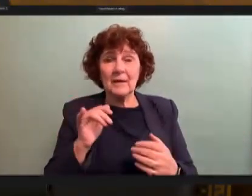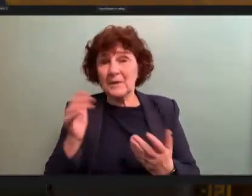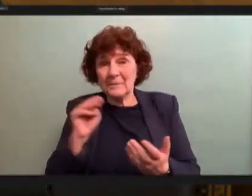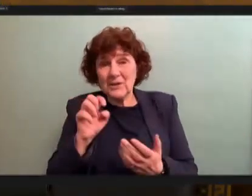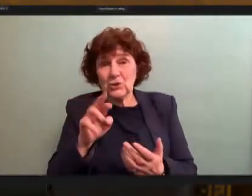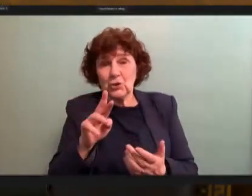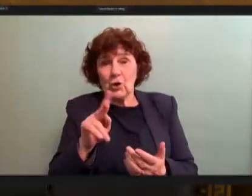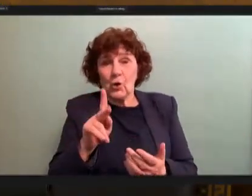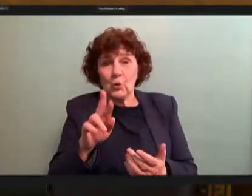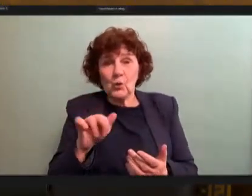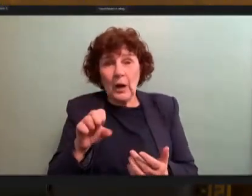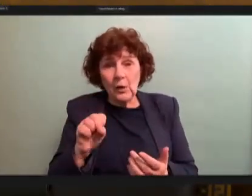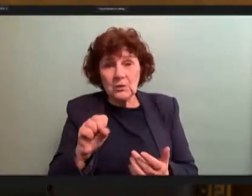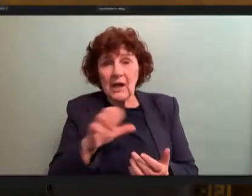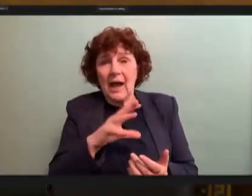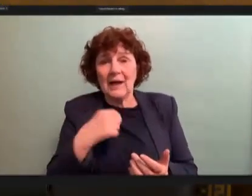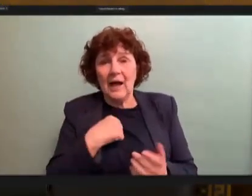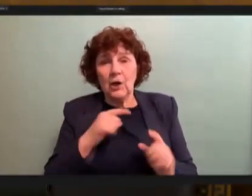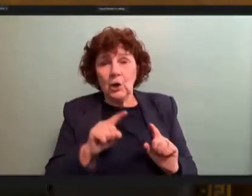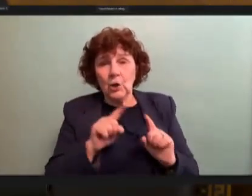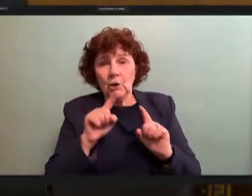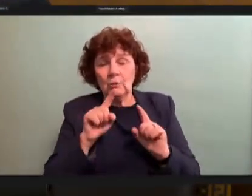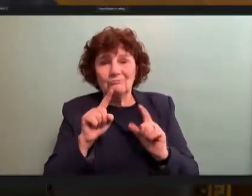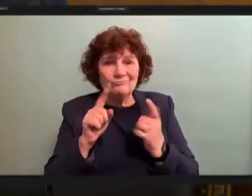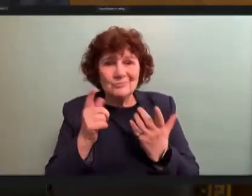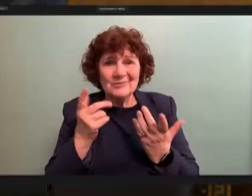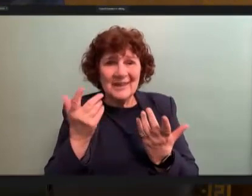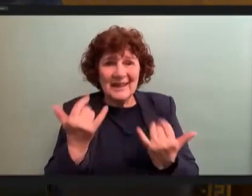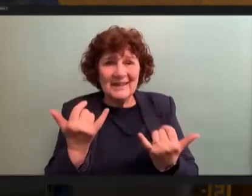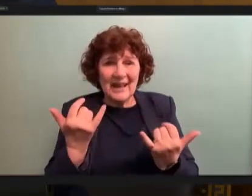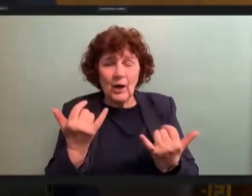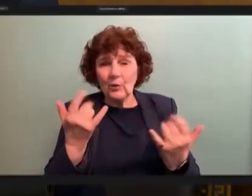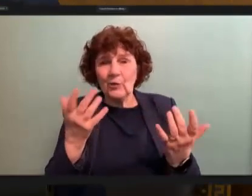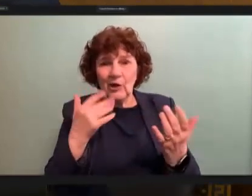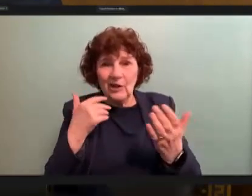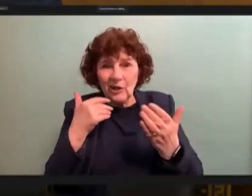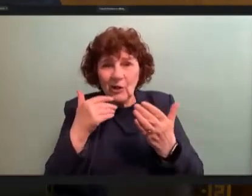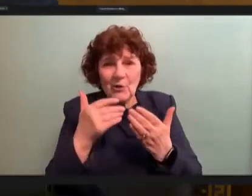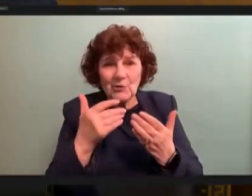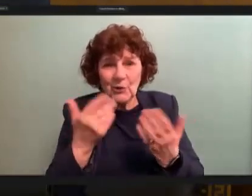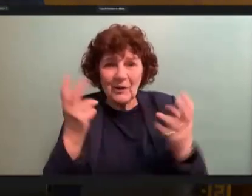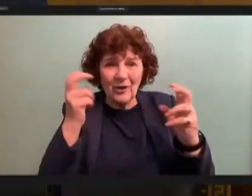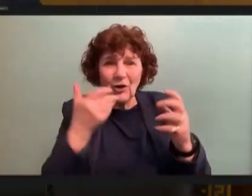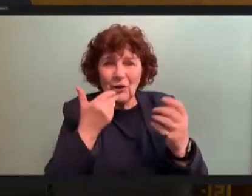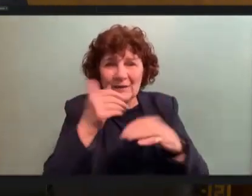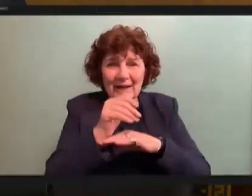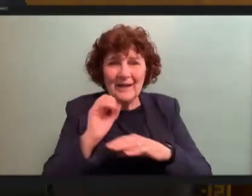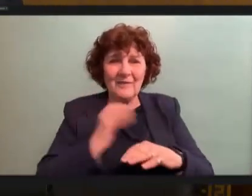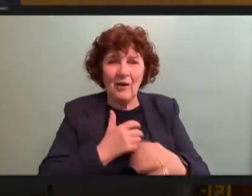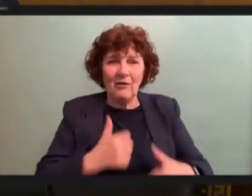this good night of our life, right? I was just thinking